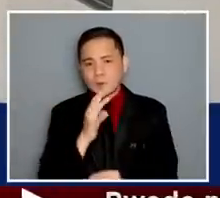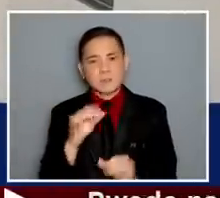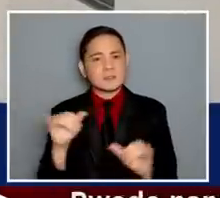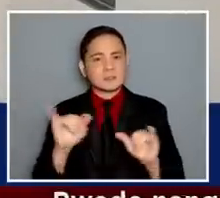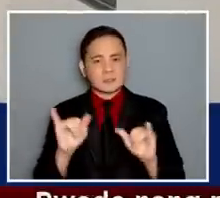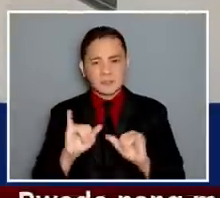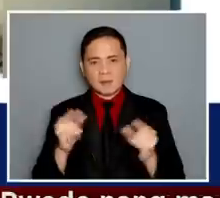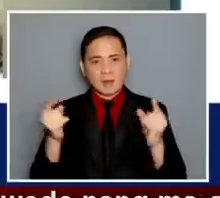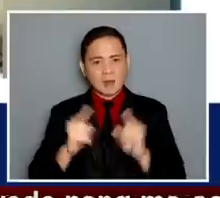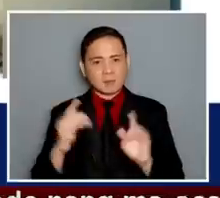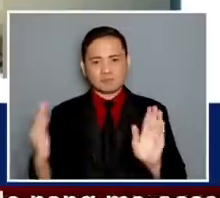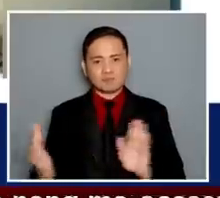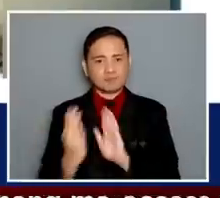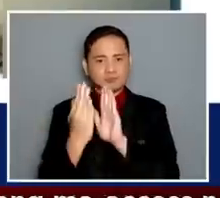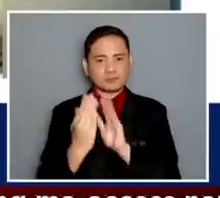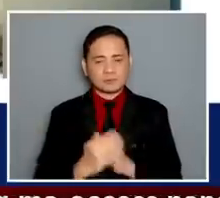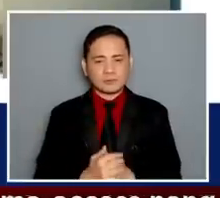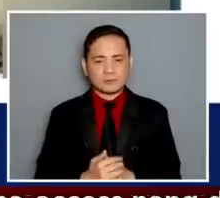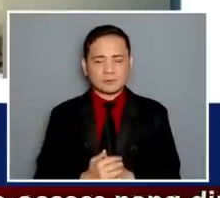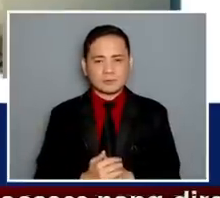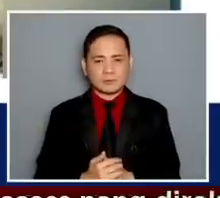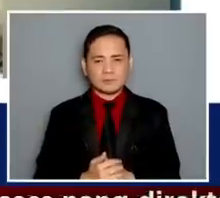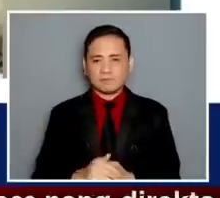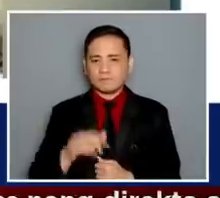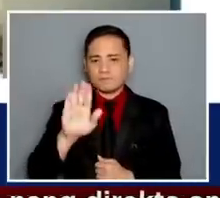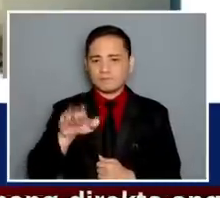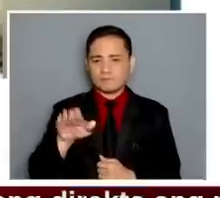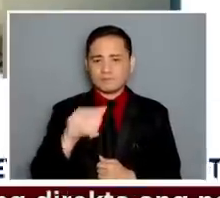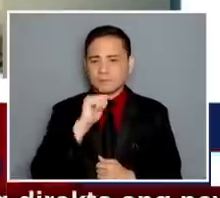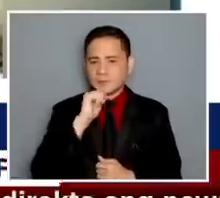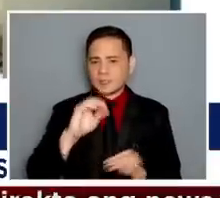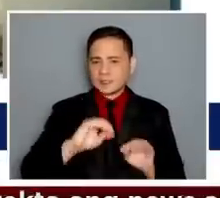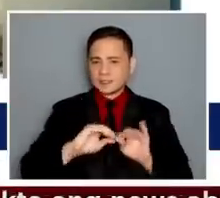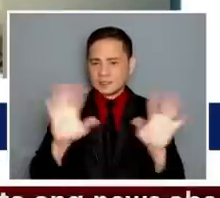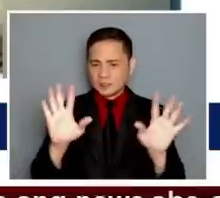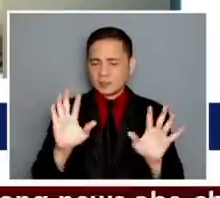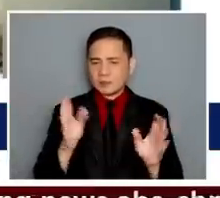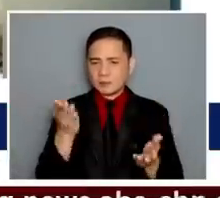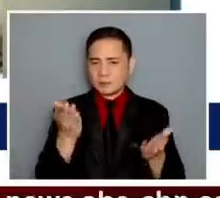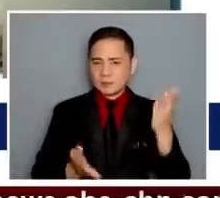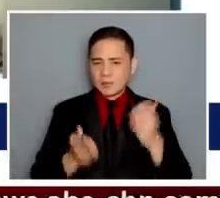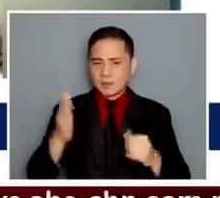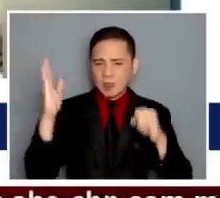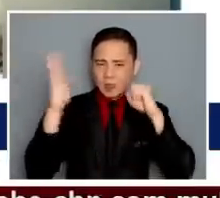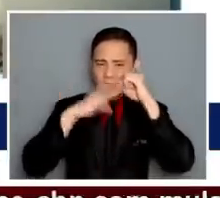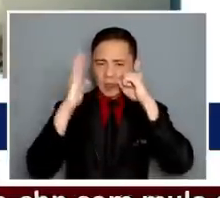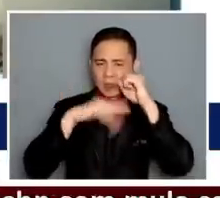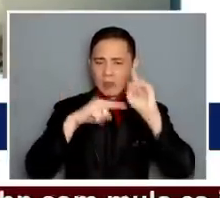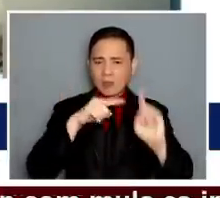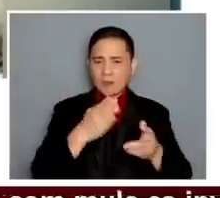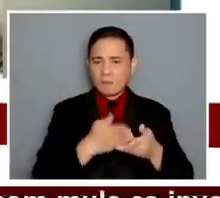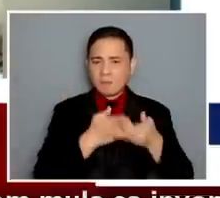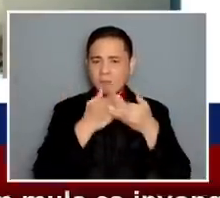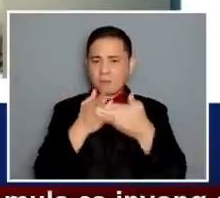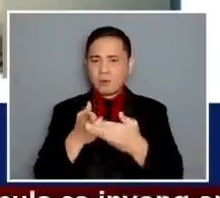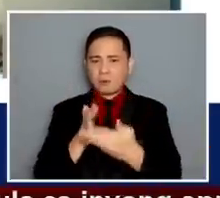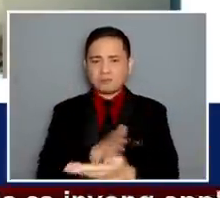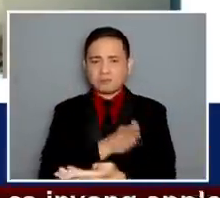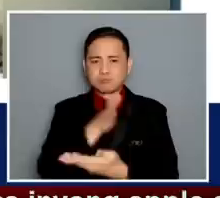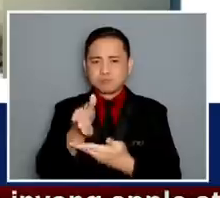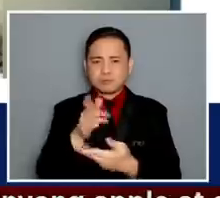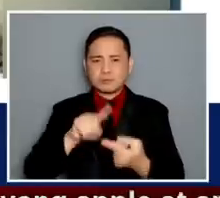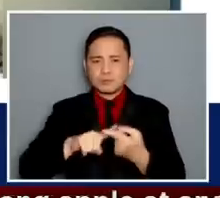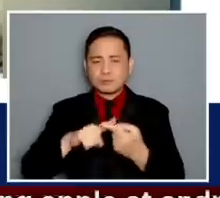ang sinapit. It's not clear whether they knew that the boat they were riding was actually going to cross over to